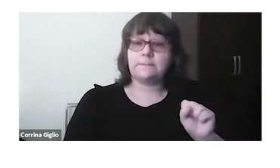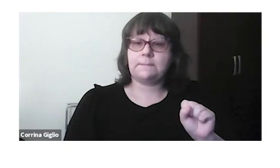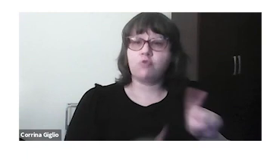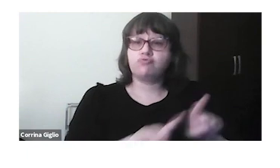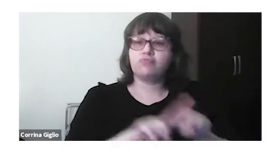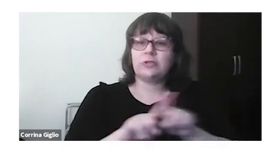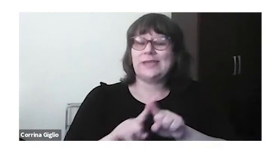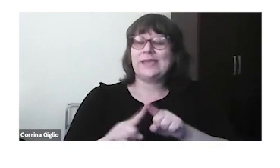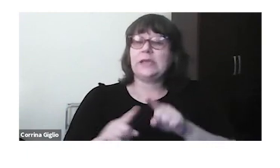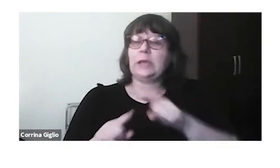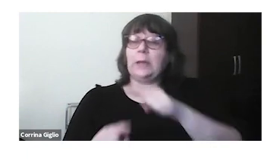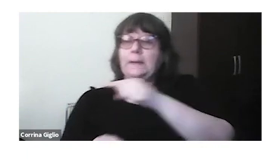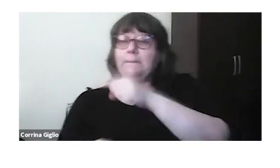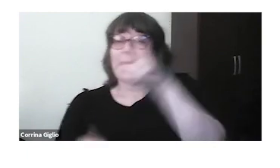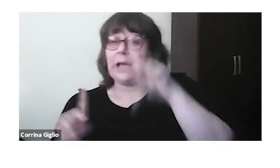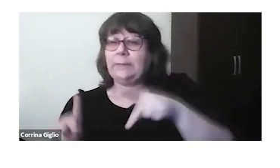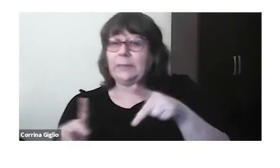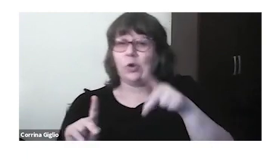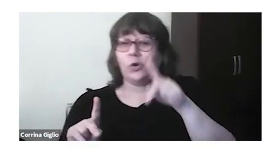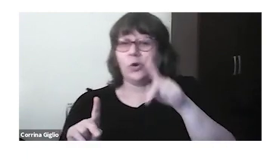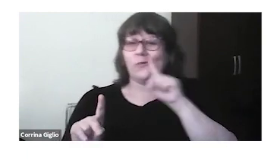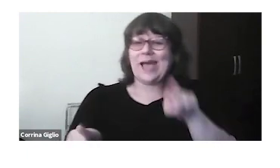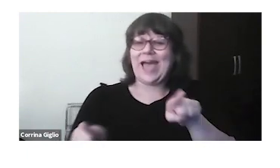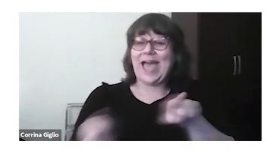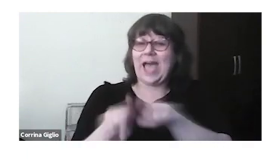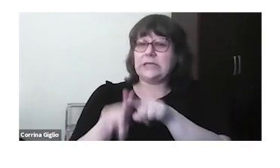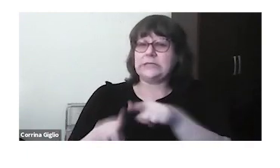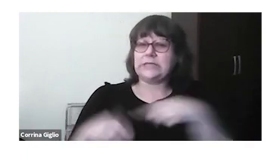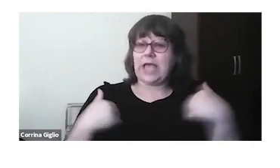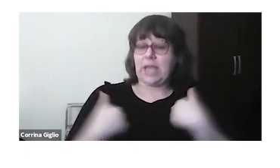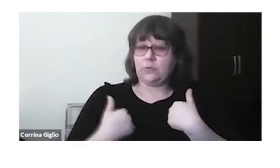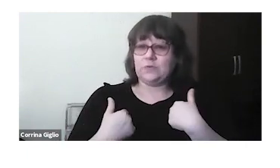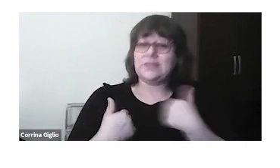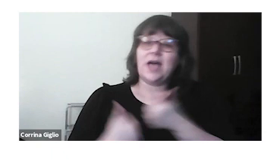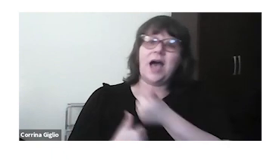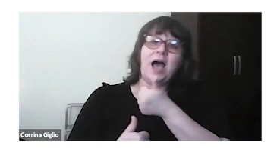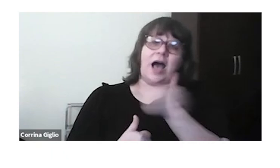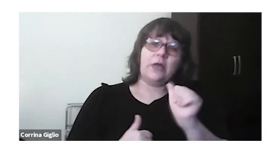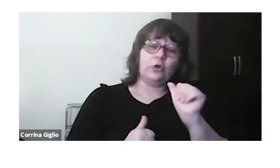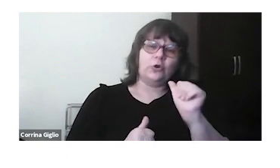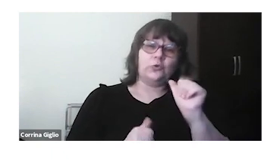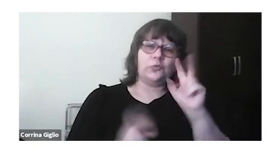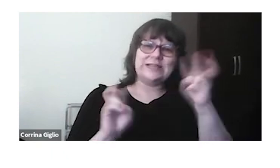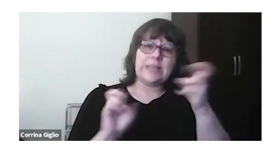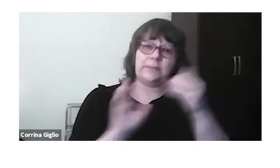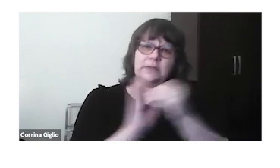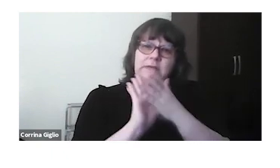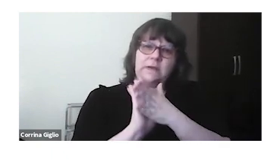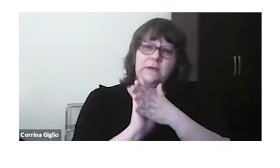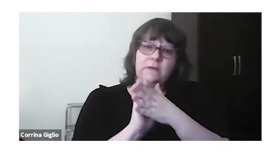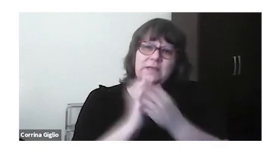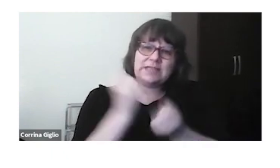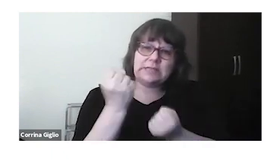into animals. Another problem that we've noted is sort of reinforcing stereotypes about